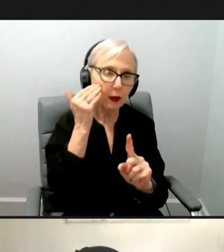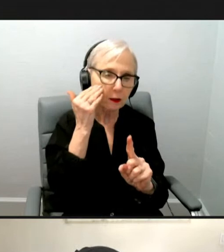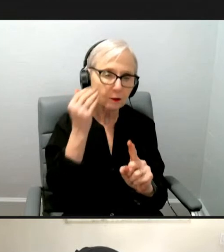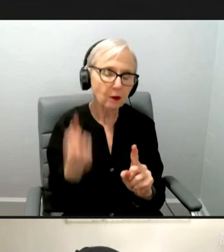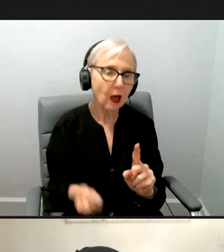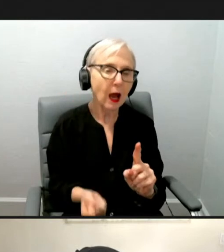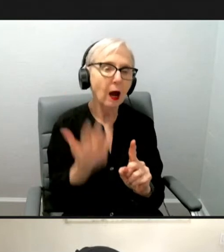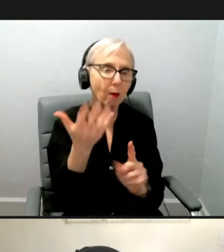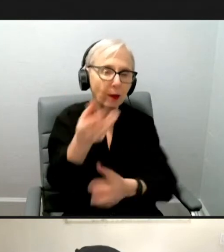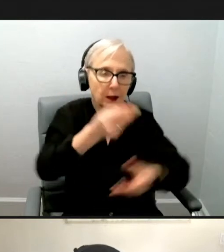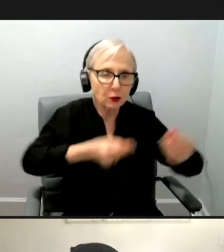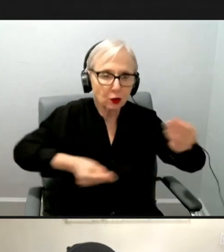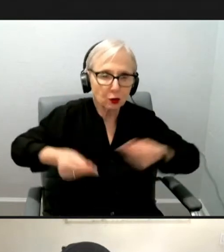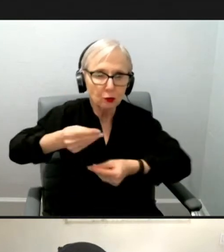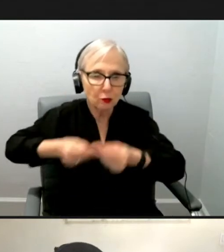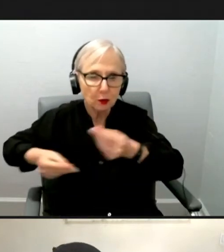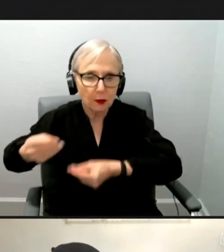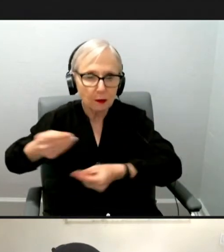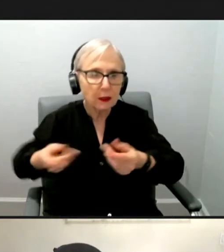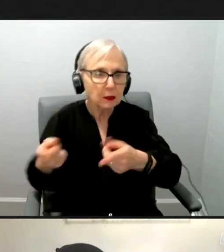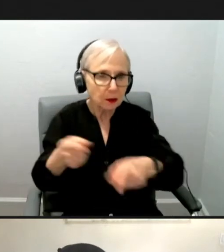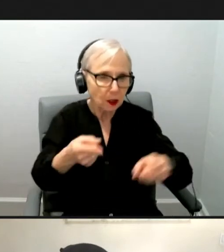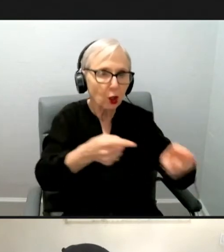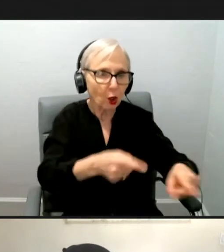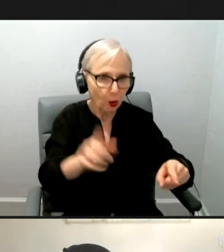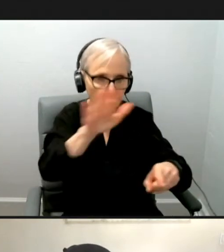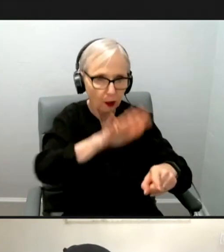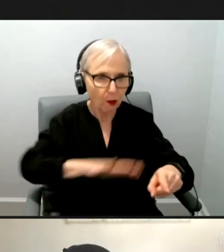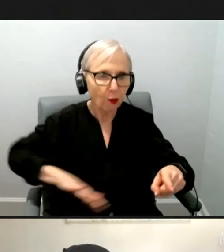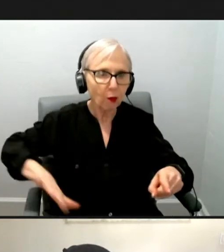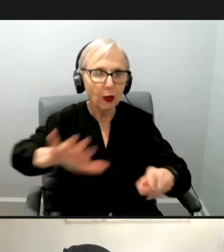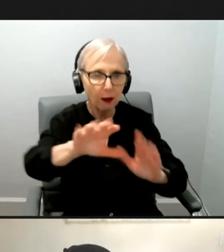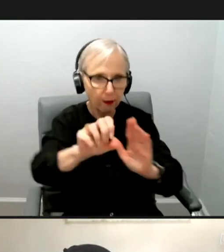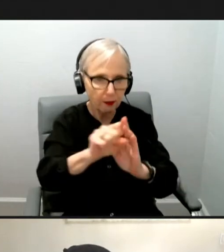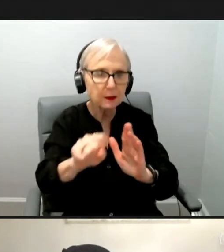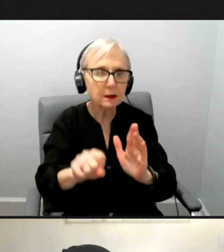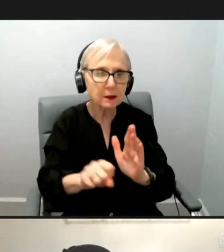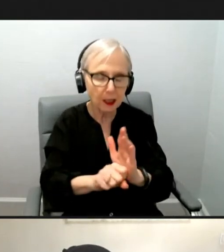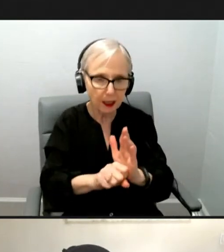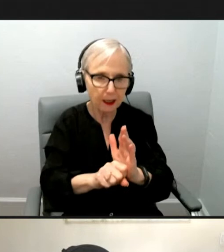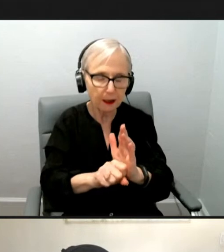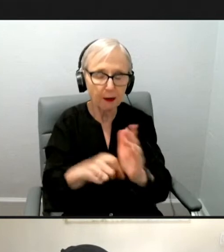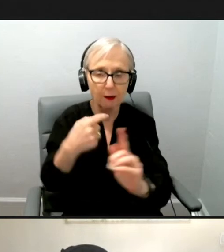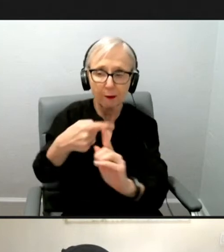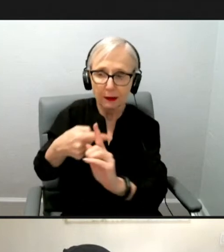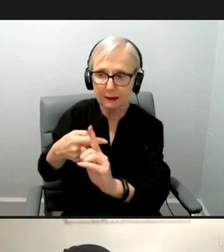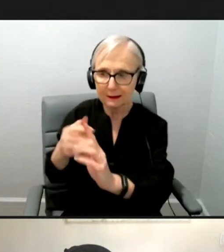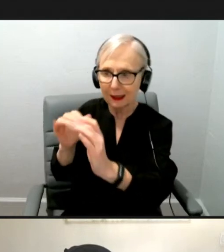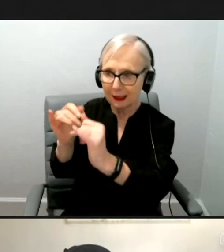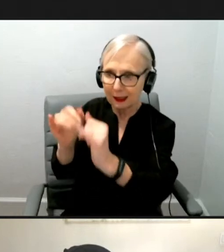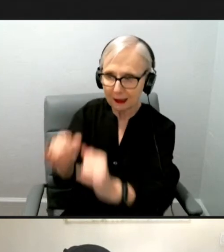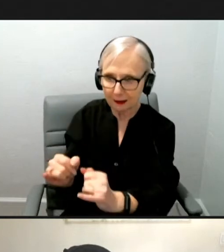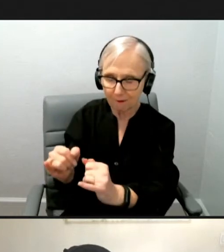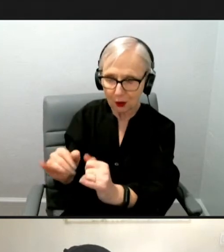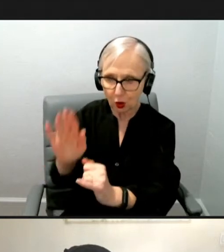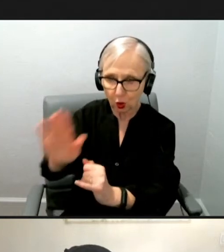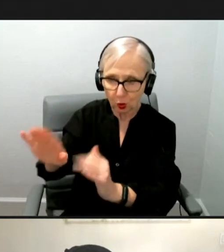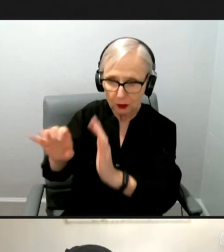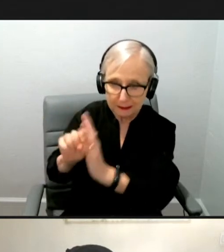how much transmission is occurring in the state. And then also for individuals, awareness of whether or not the symptoms they're